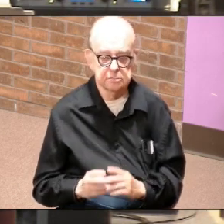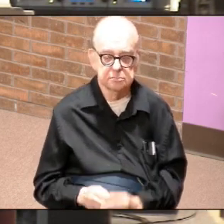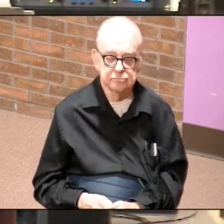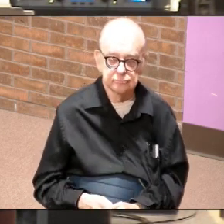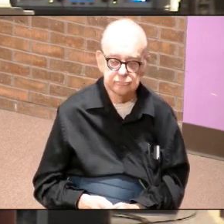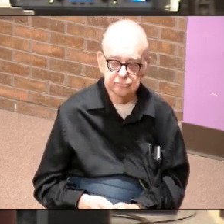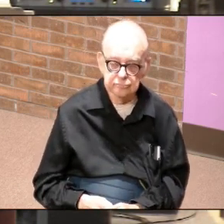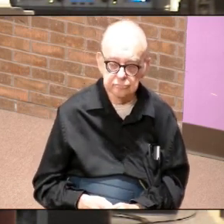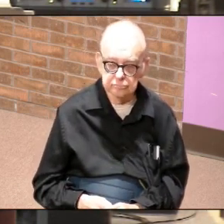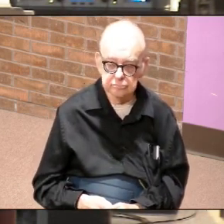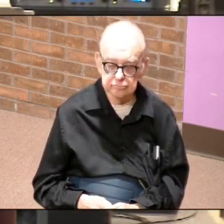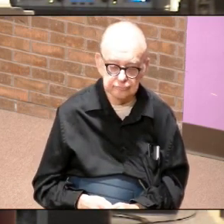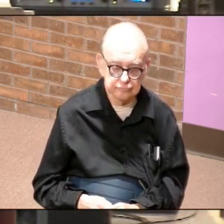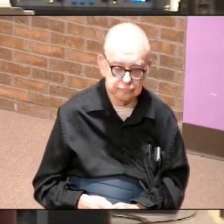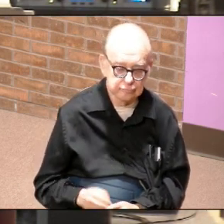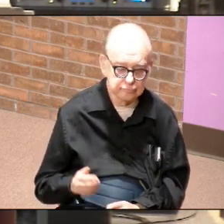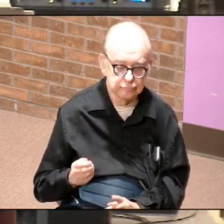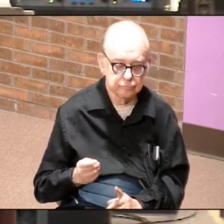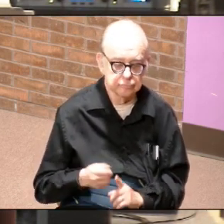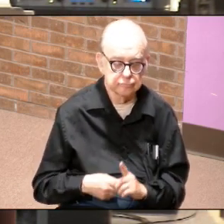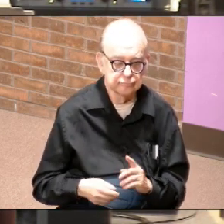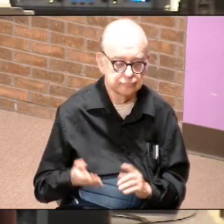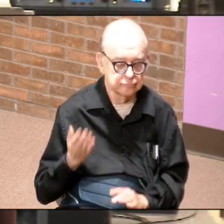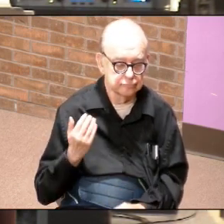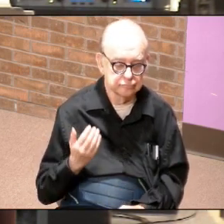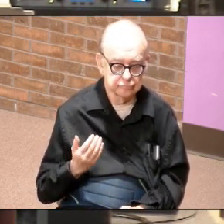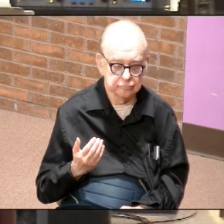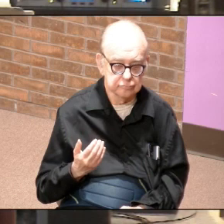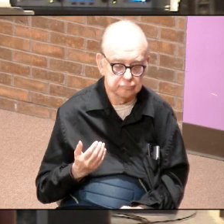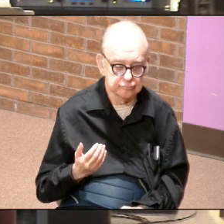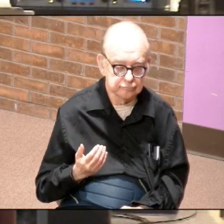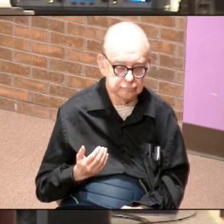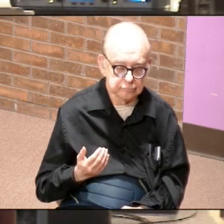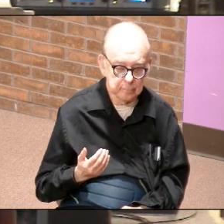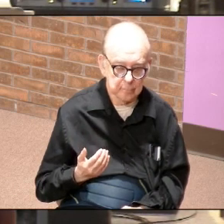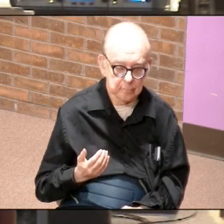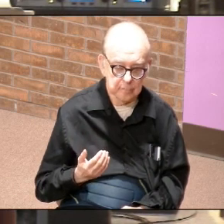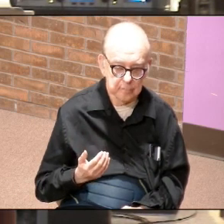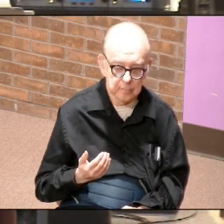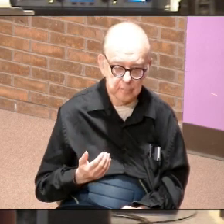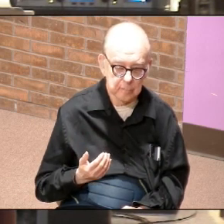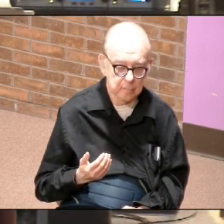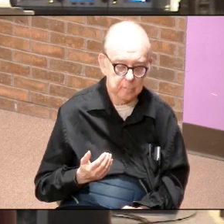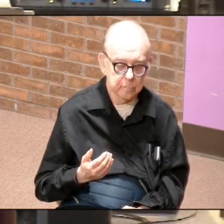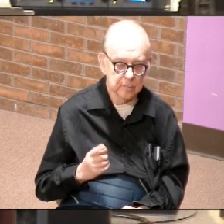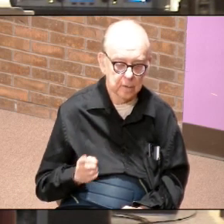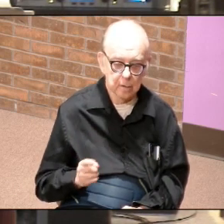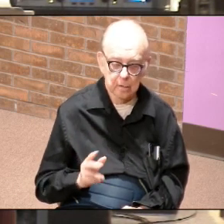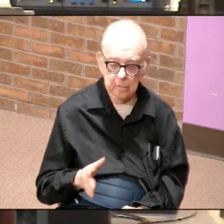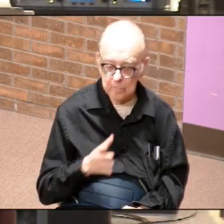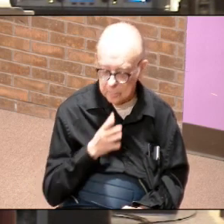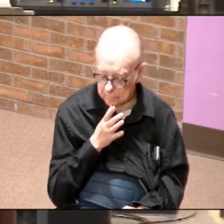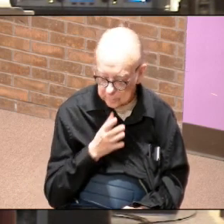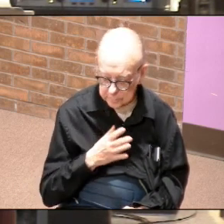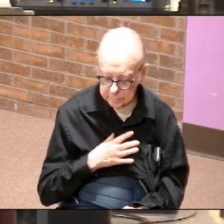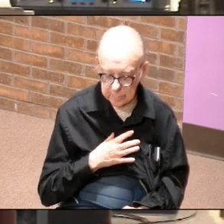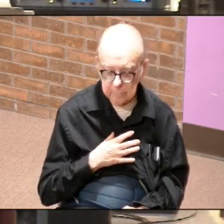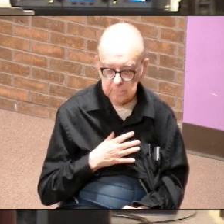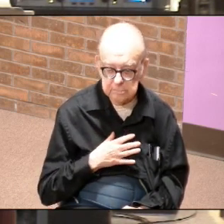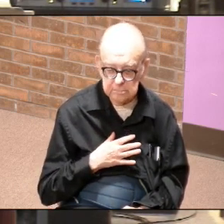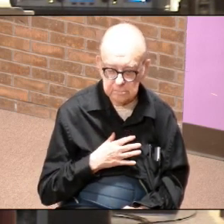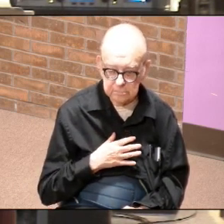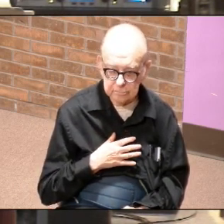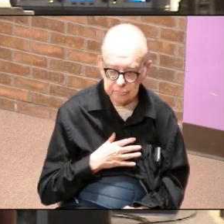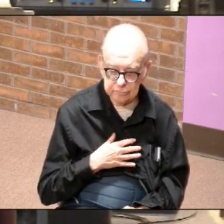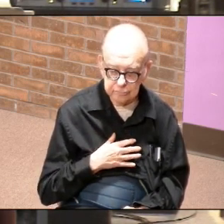A few months ago, There was two women who had came from, I believe, up